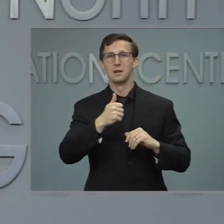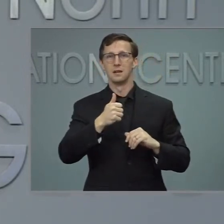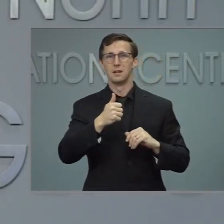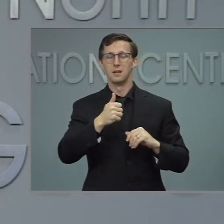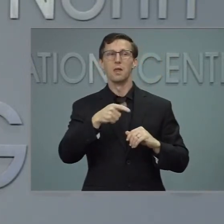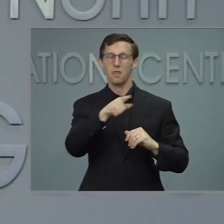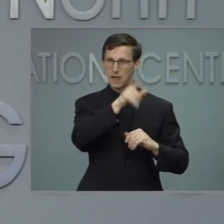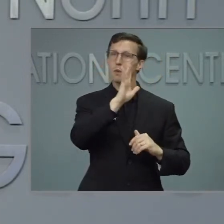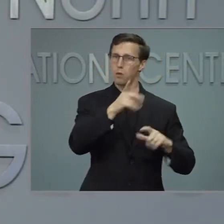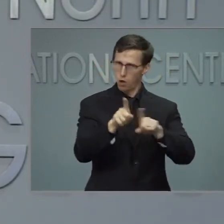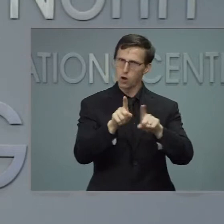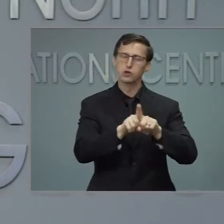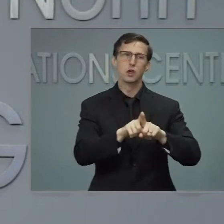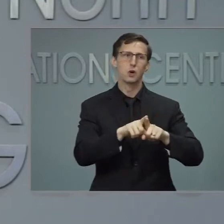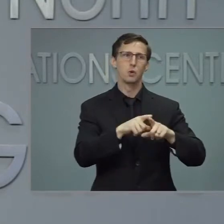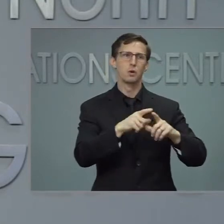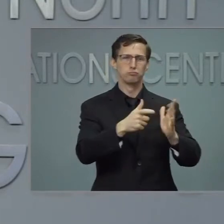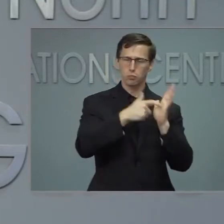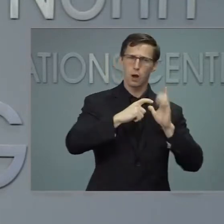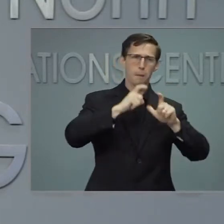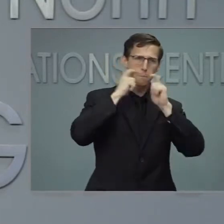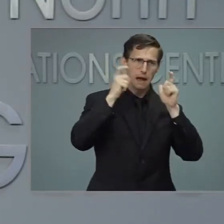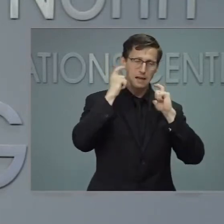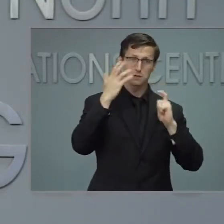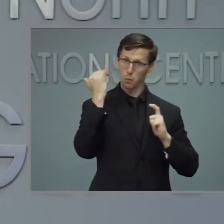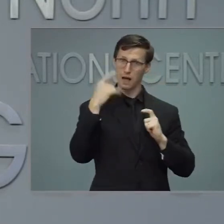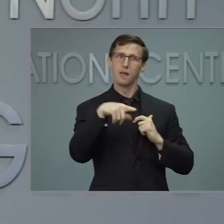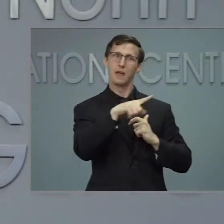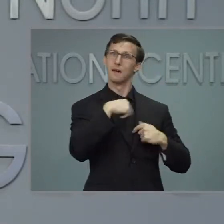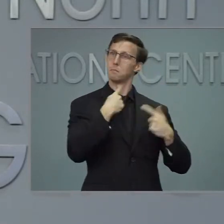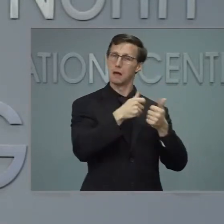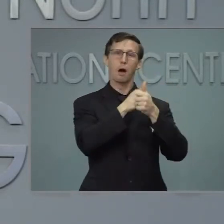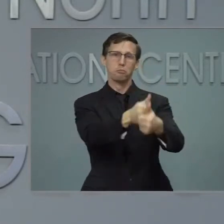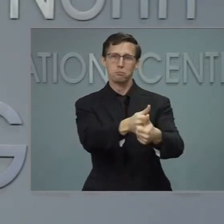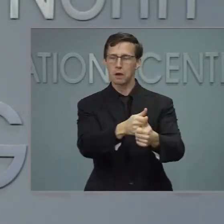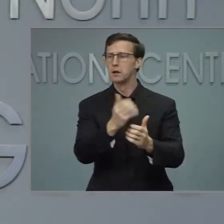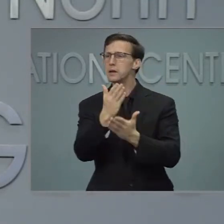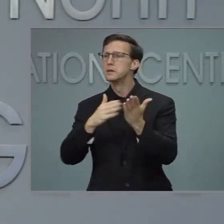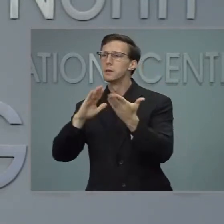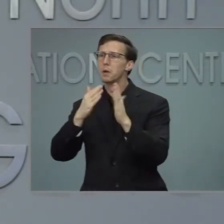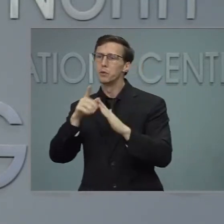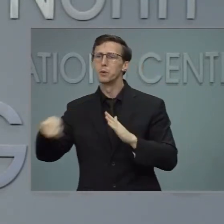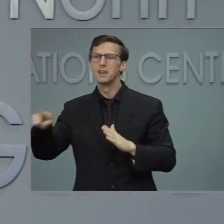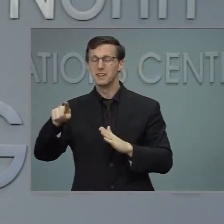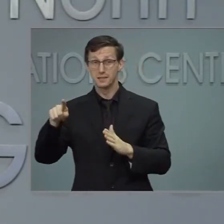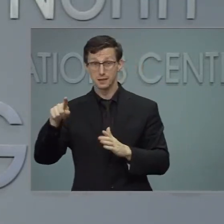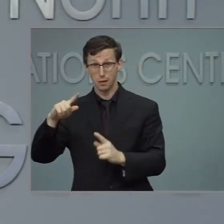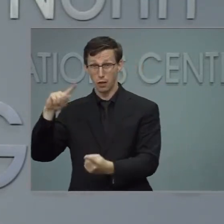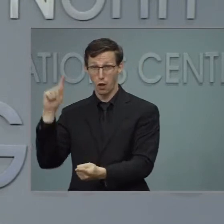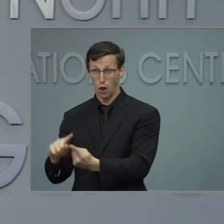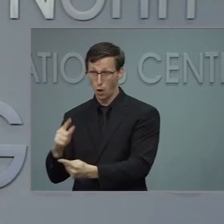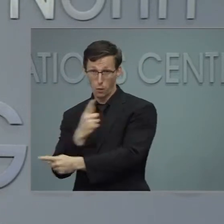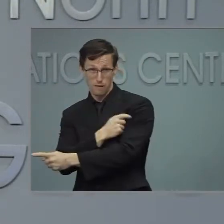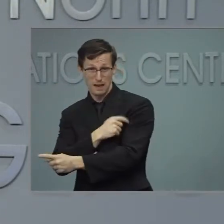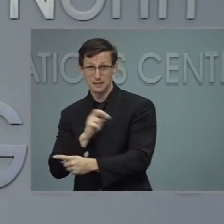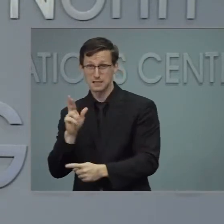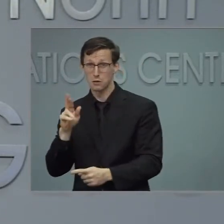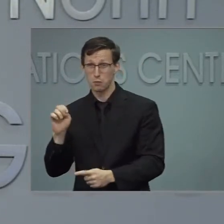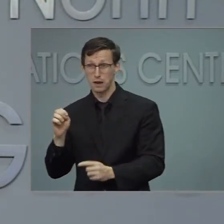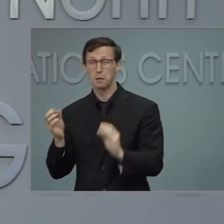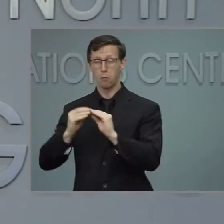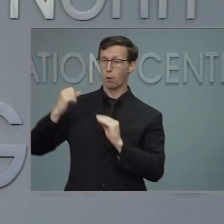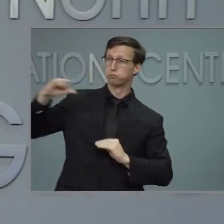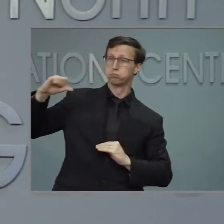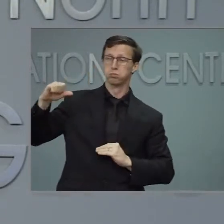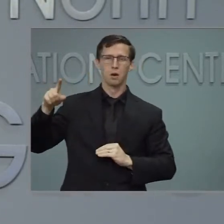to do the mandates. The communities with lower vaccination rates, where the virus is spreading more, they won't. Are you concerned that's going to be the scenario we're going to see going forward?